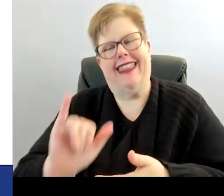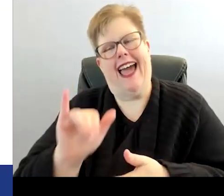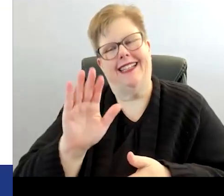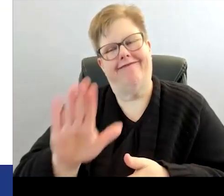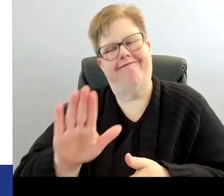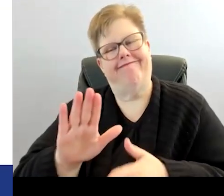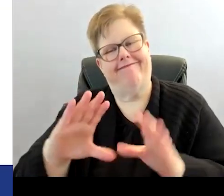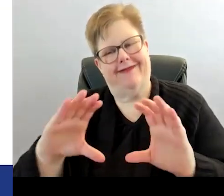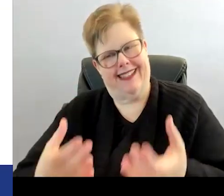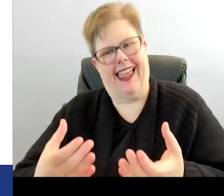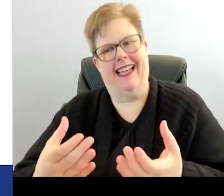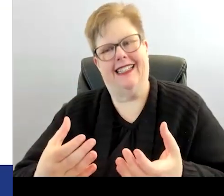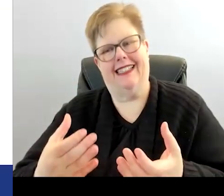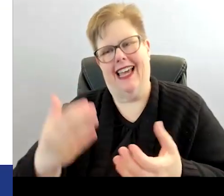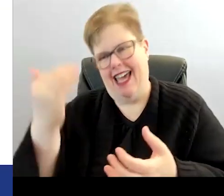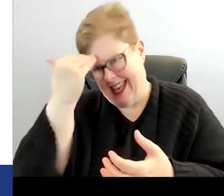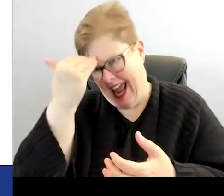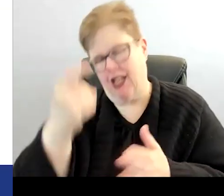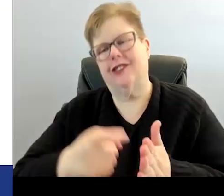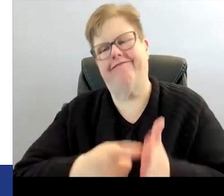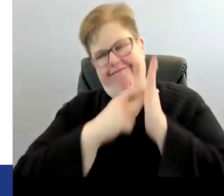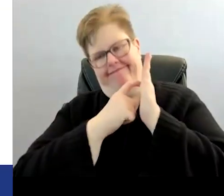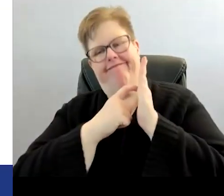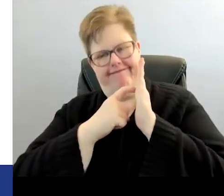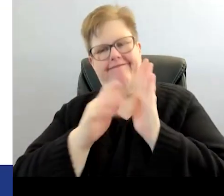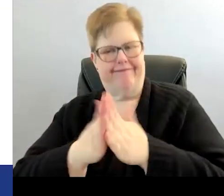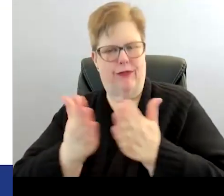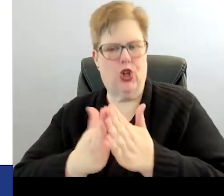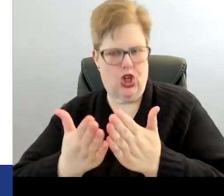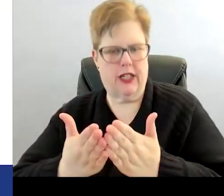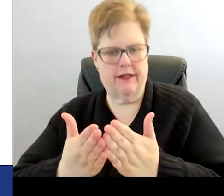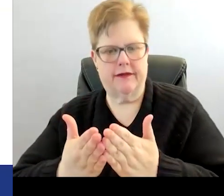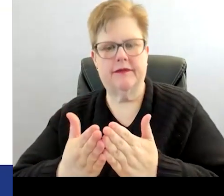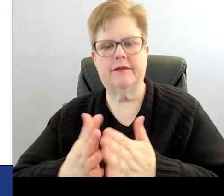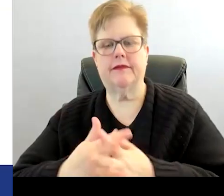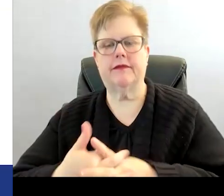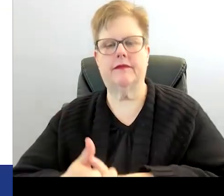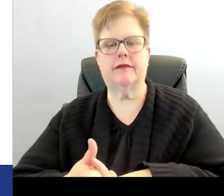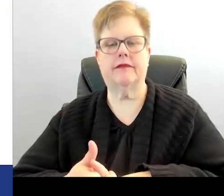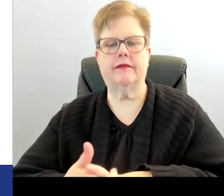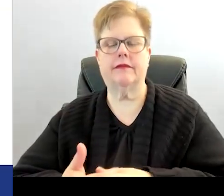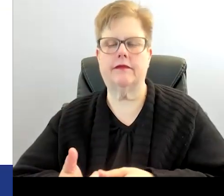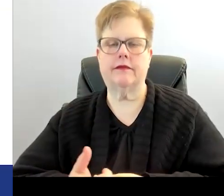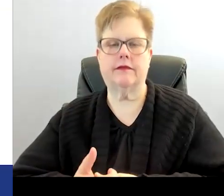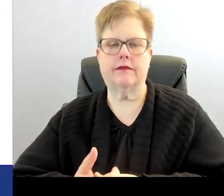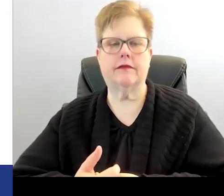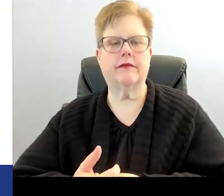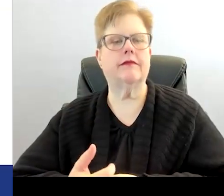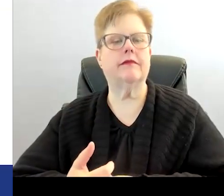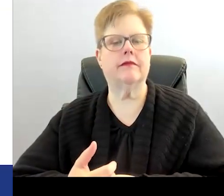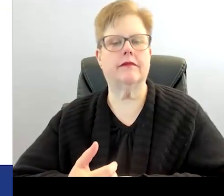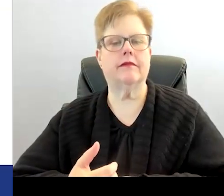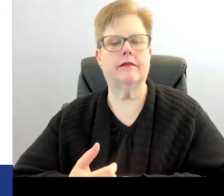the course, the nature of the knowledge really does require something that would be in that book. But